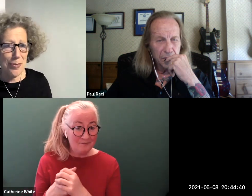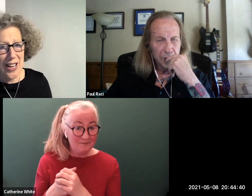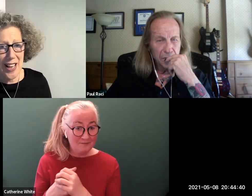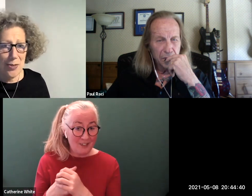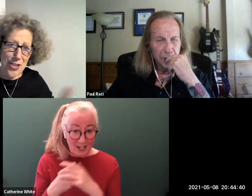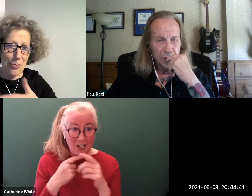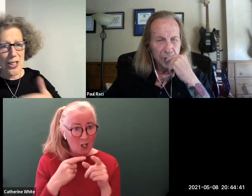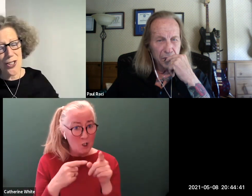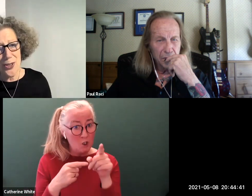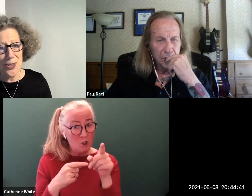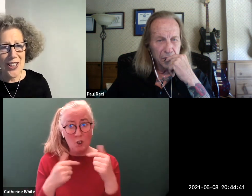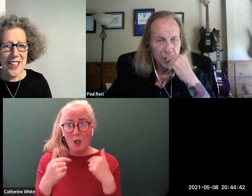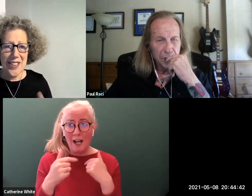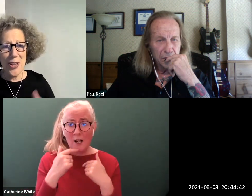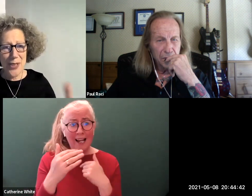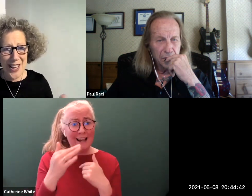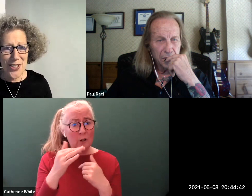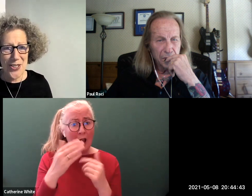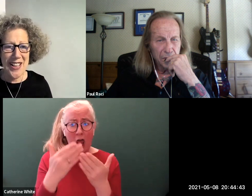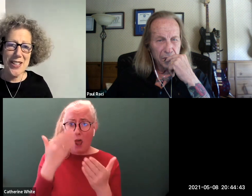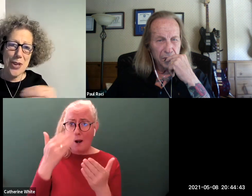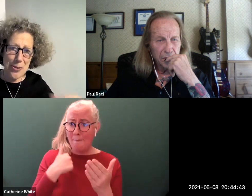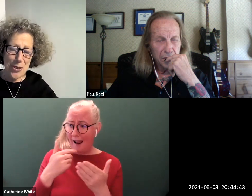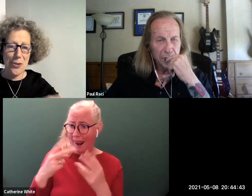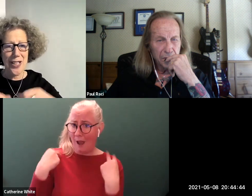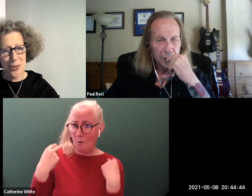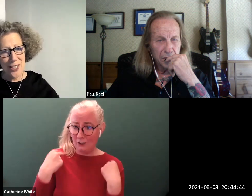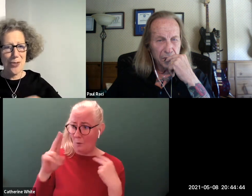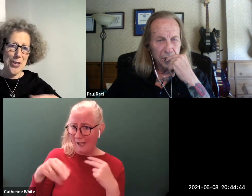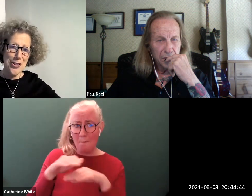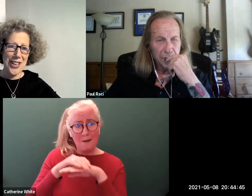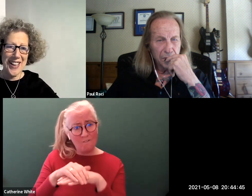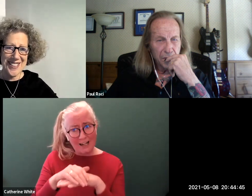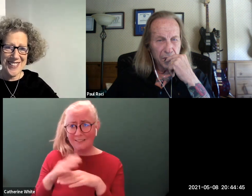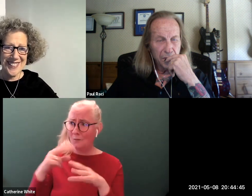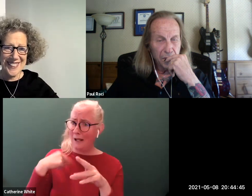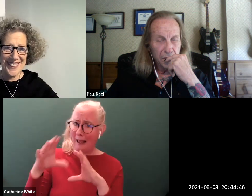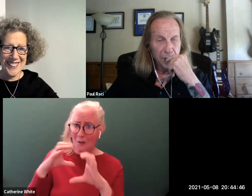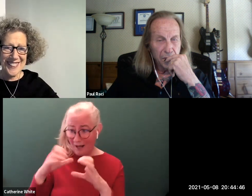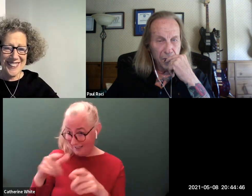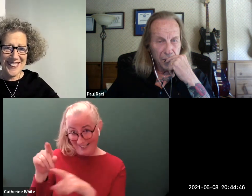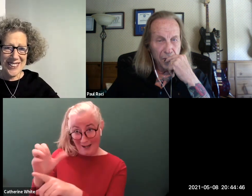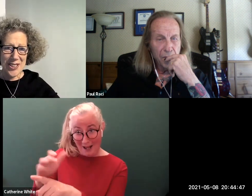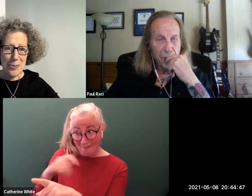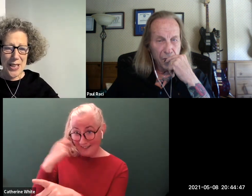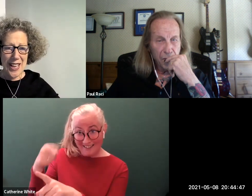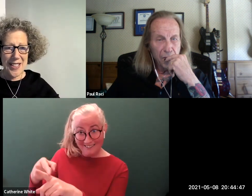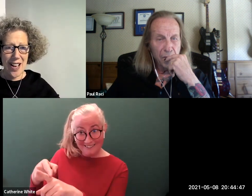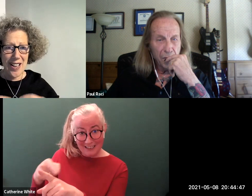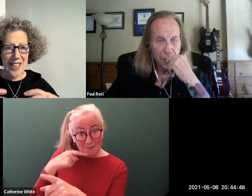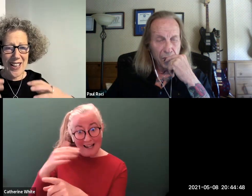could learn my language, then we could talk. And the implication then is that we could be friends, we could communicate.